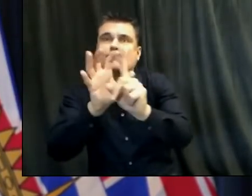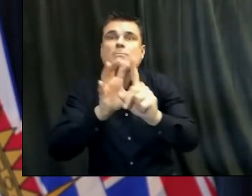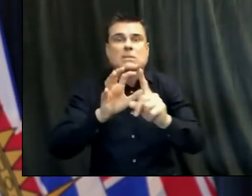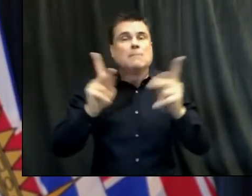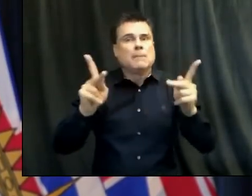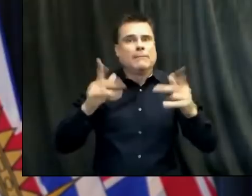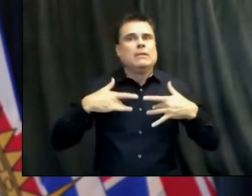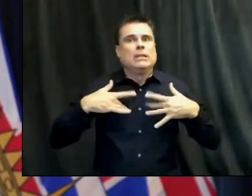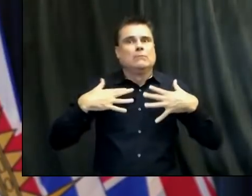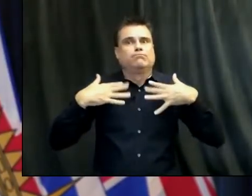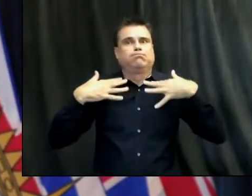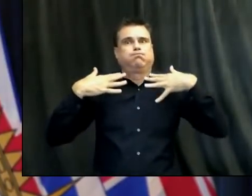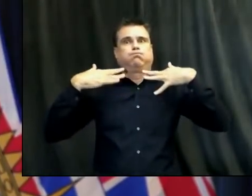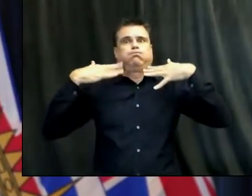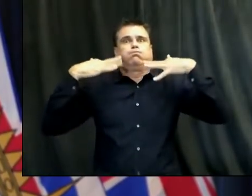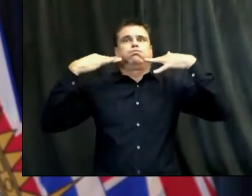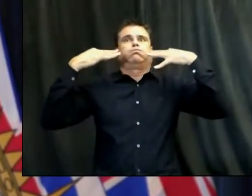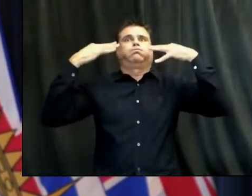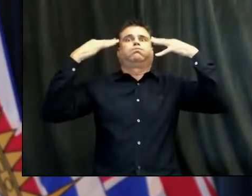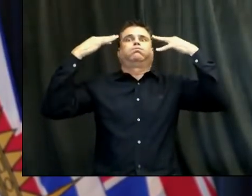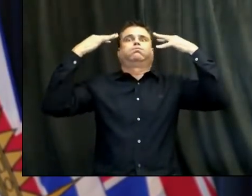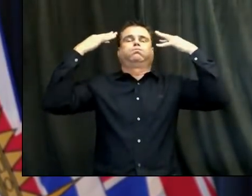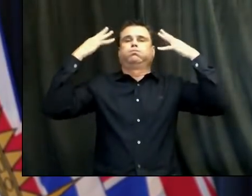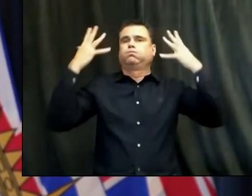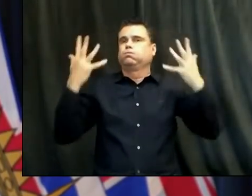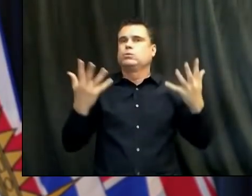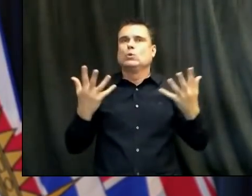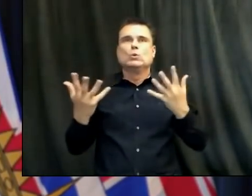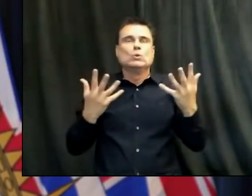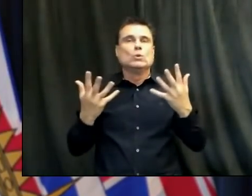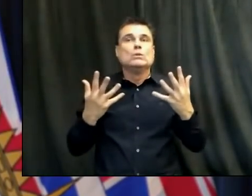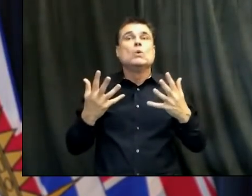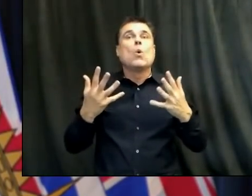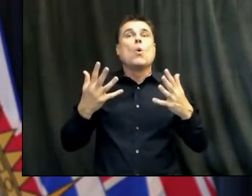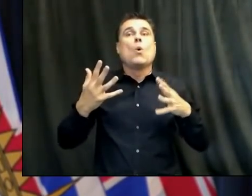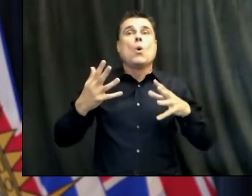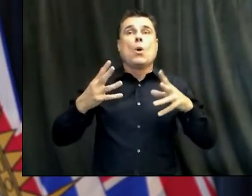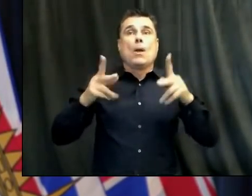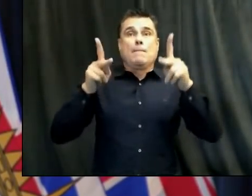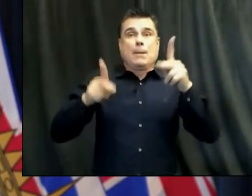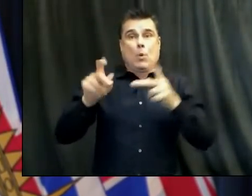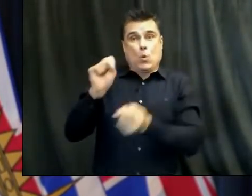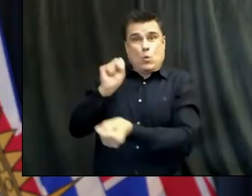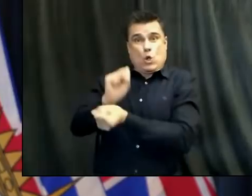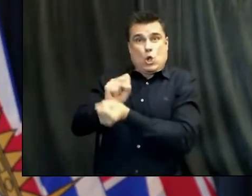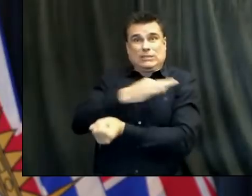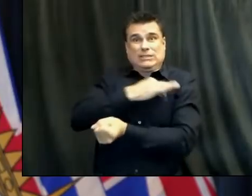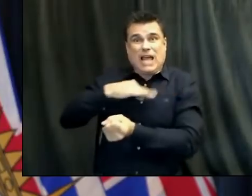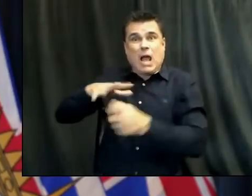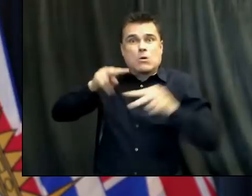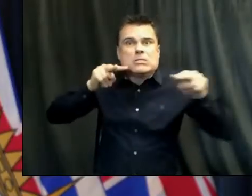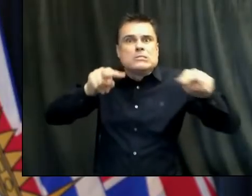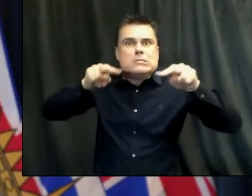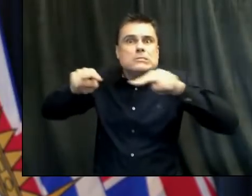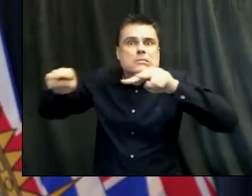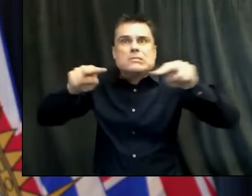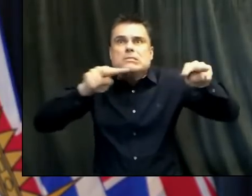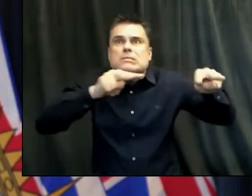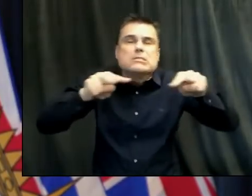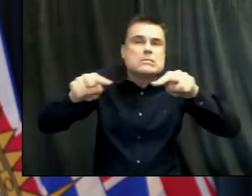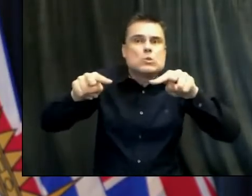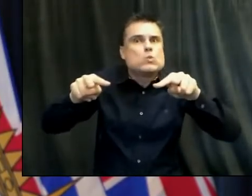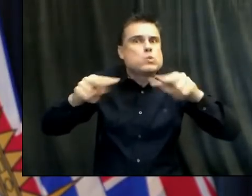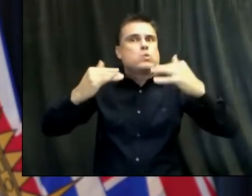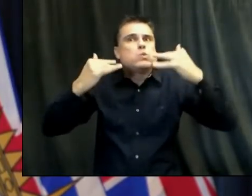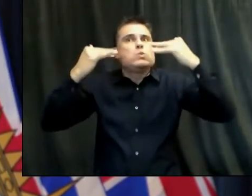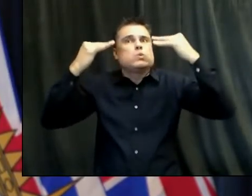the stigma around being infected with COVID-19. Could you maybe speak to what that stigma looks like